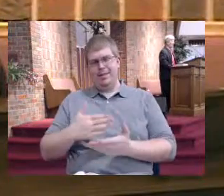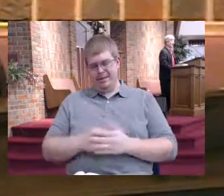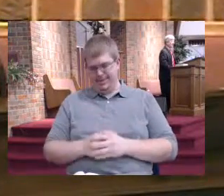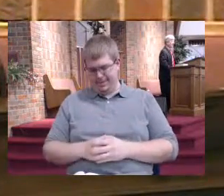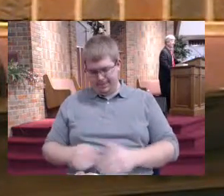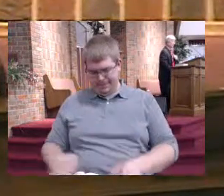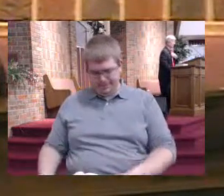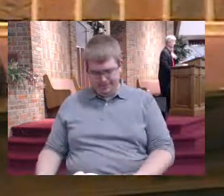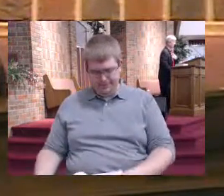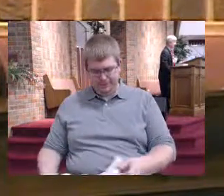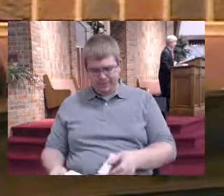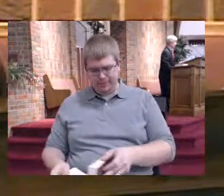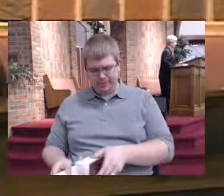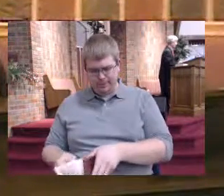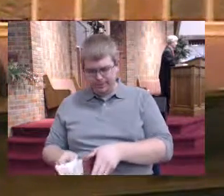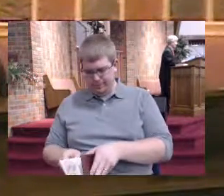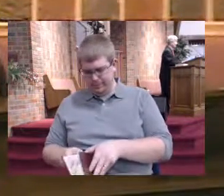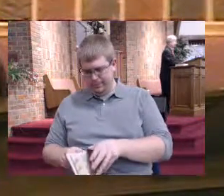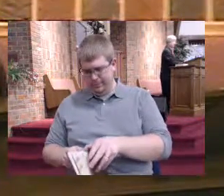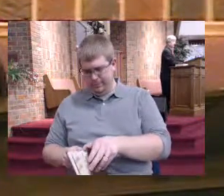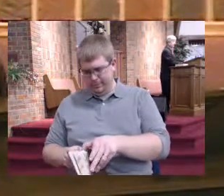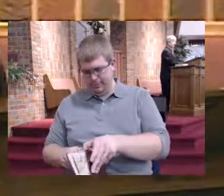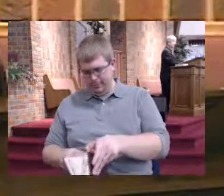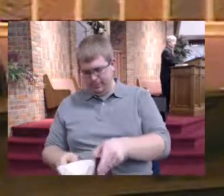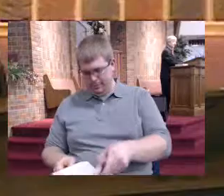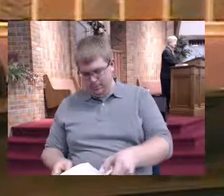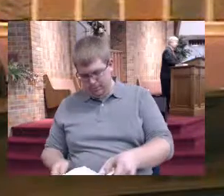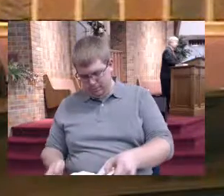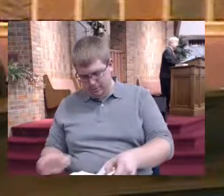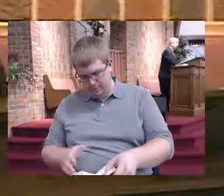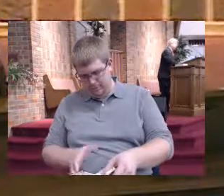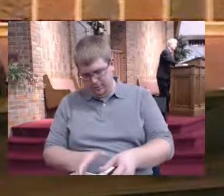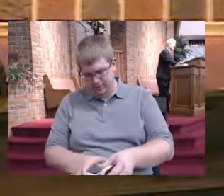444, nailed to the cross. We'll do the first and the last stanzas of this, please.